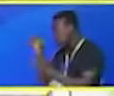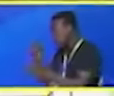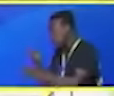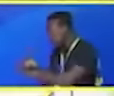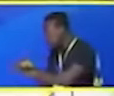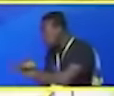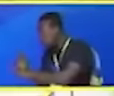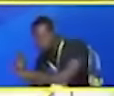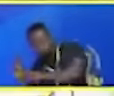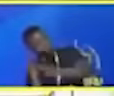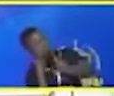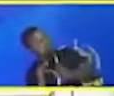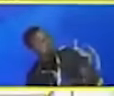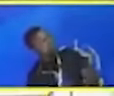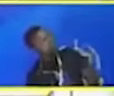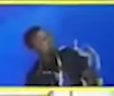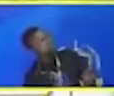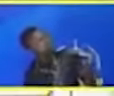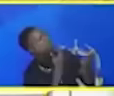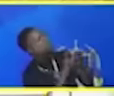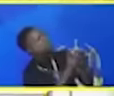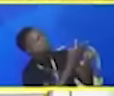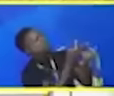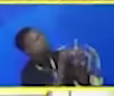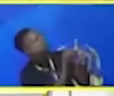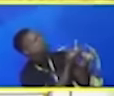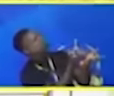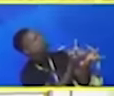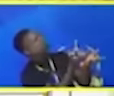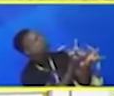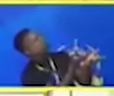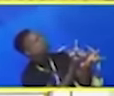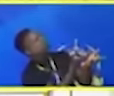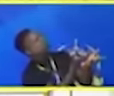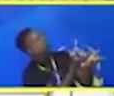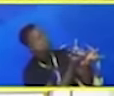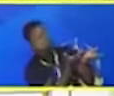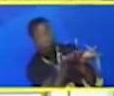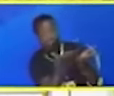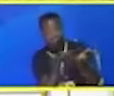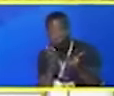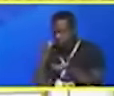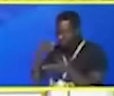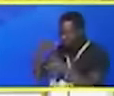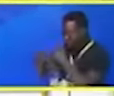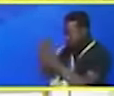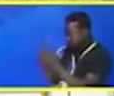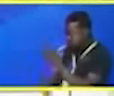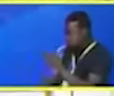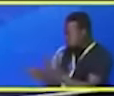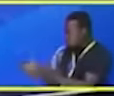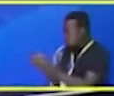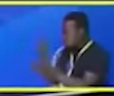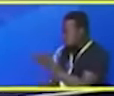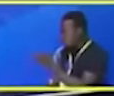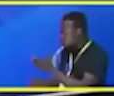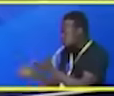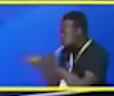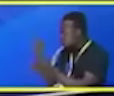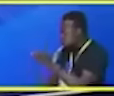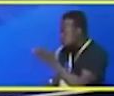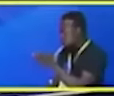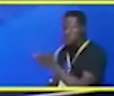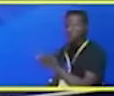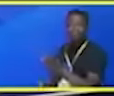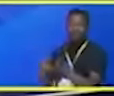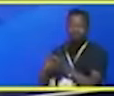them expecting to receive. The only problem was what he wanted to receive.